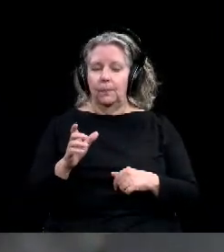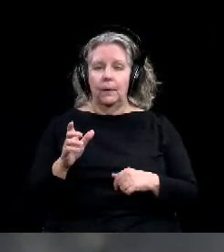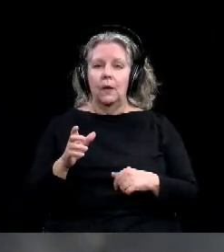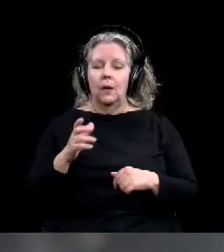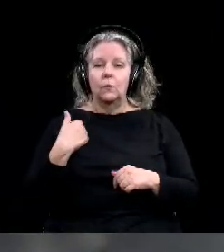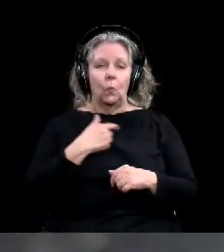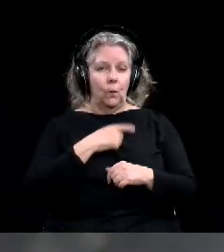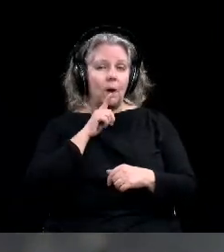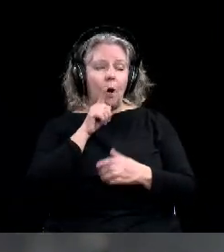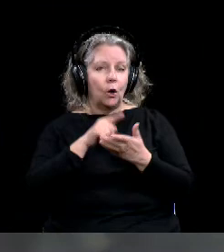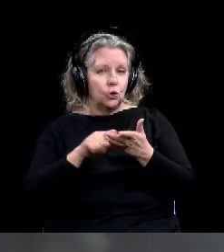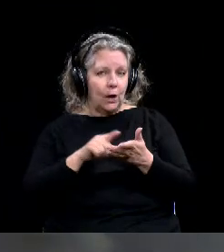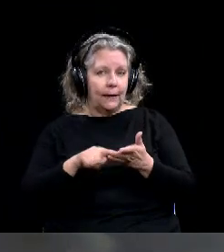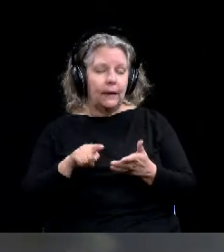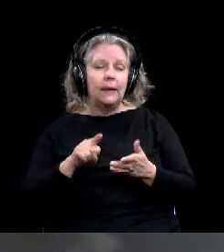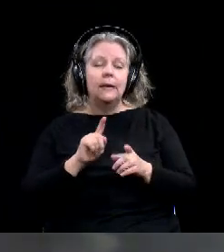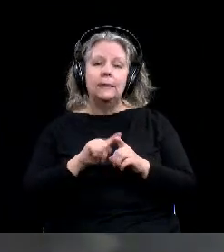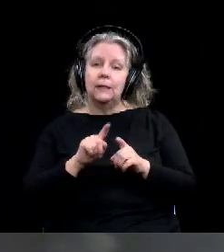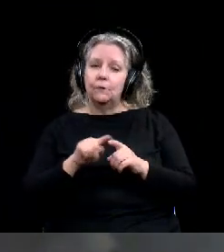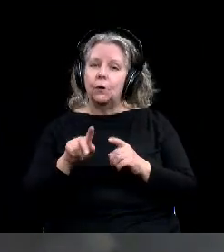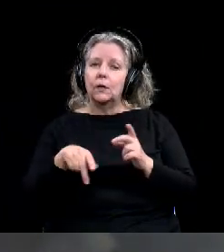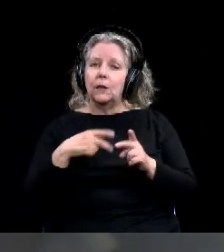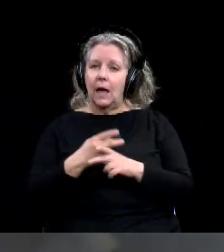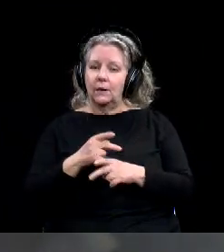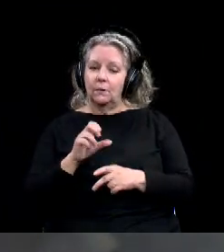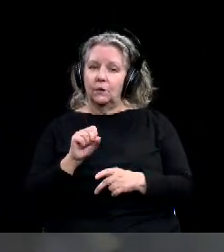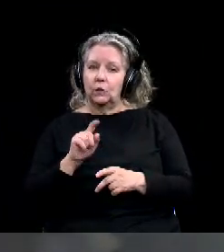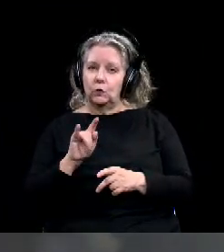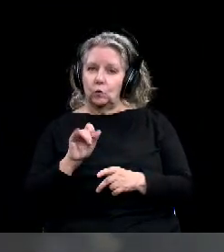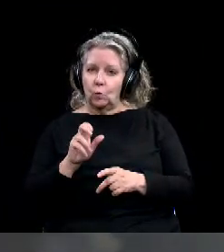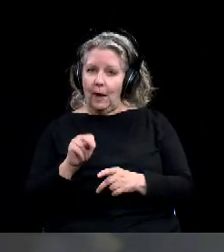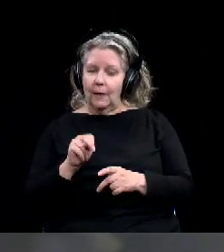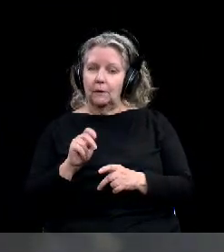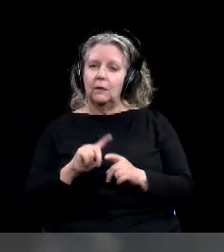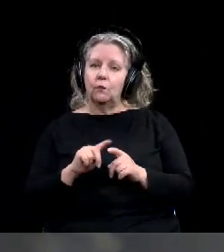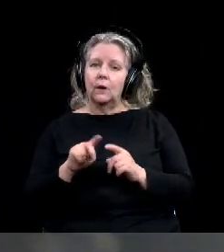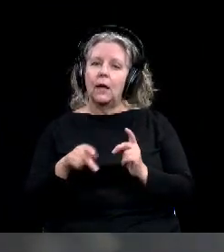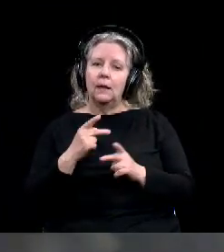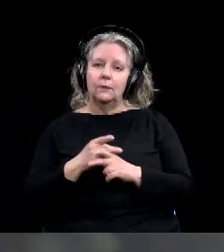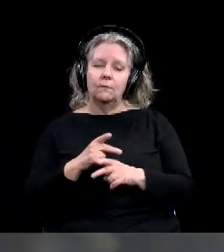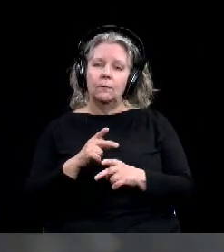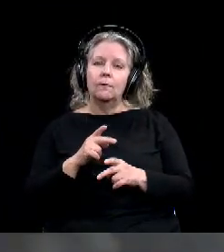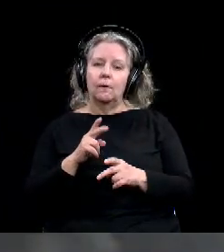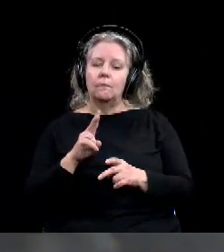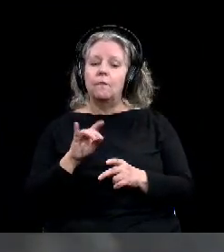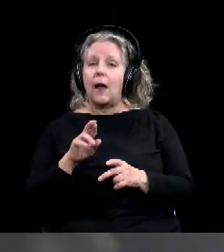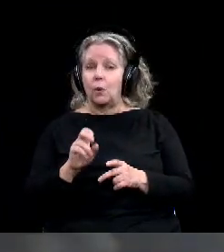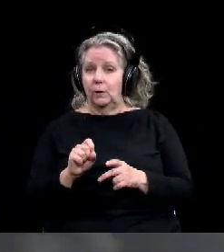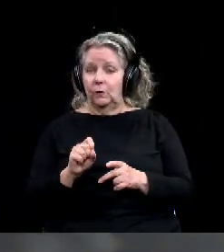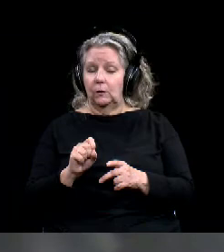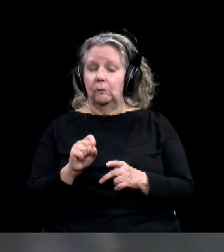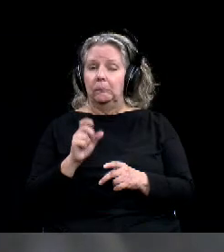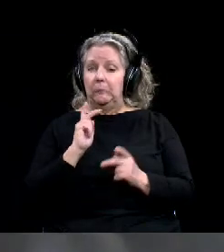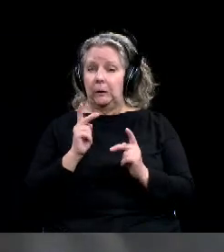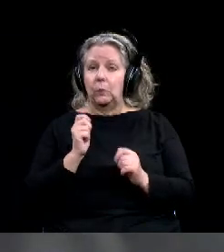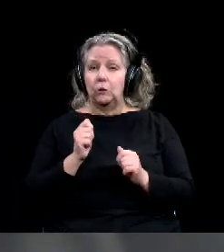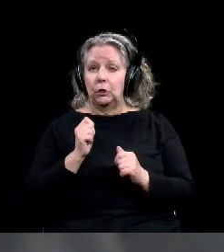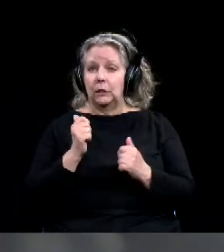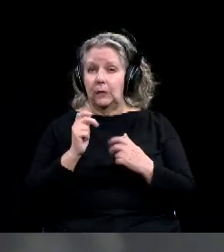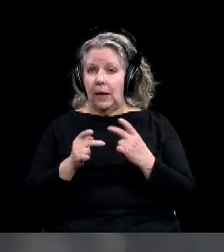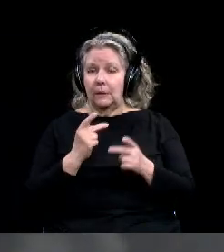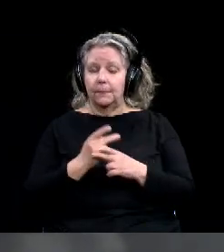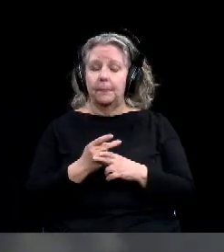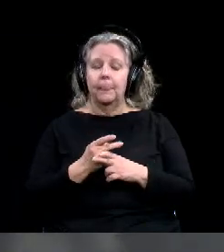have the same trend as rest of the nation. Last but not the least, I want to applaud the frontline team